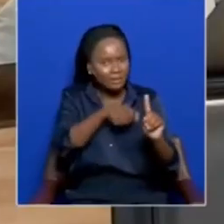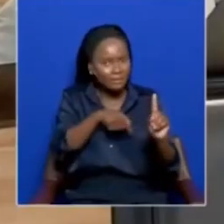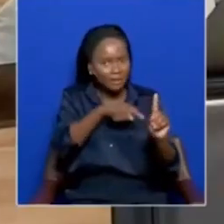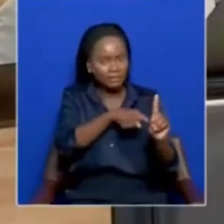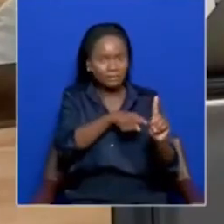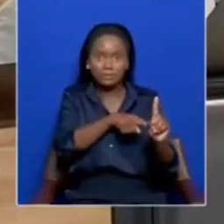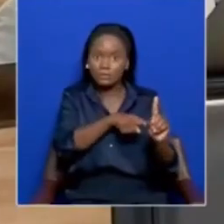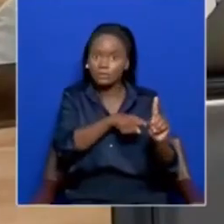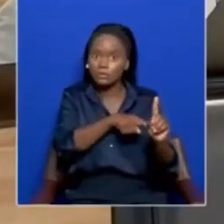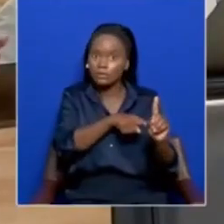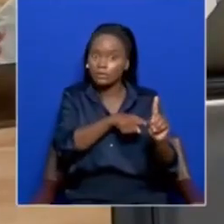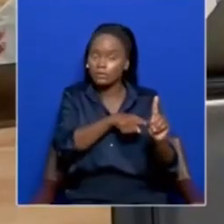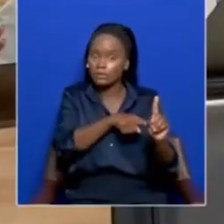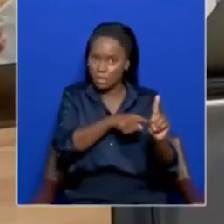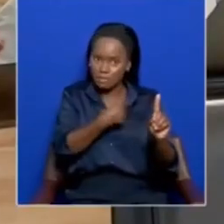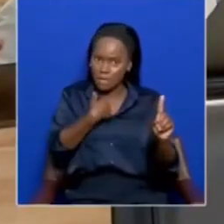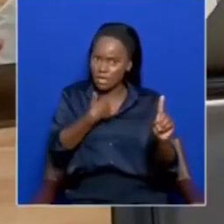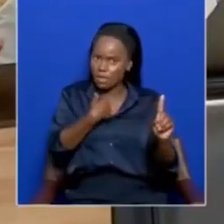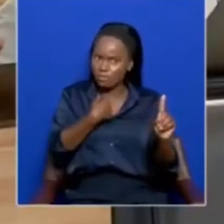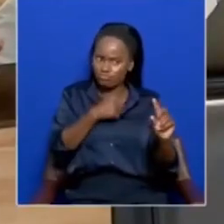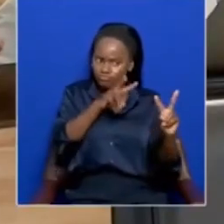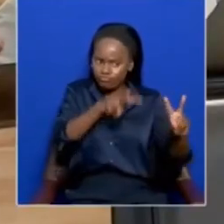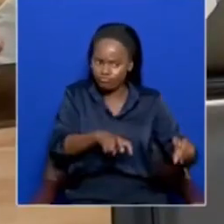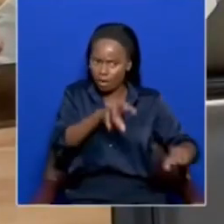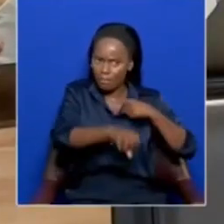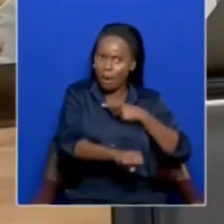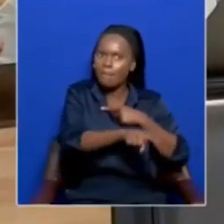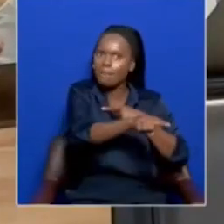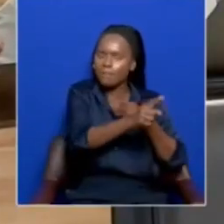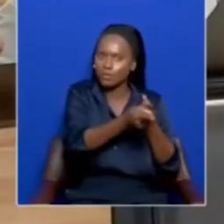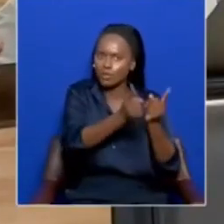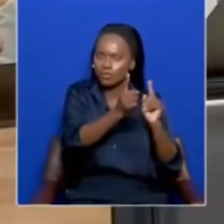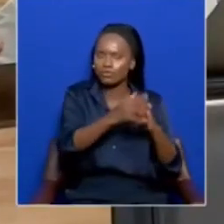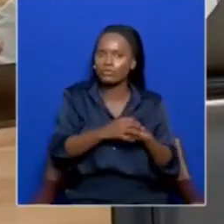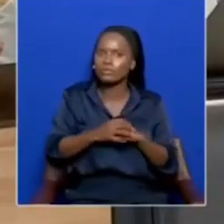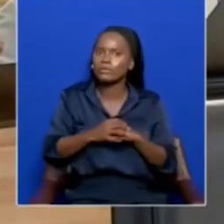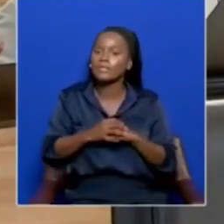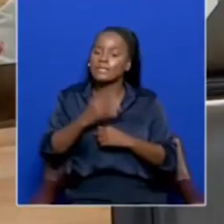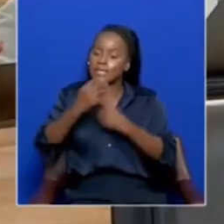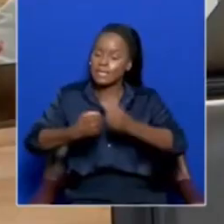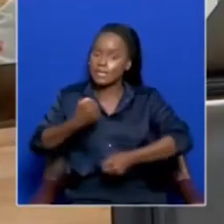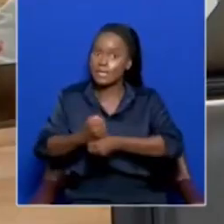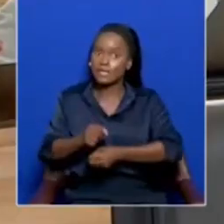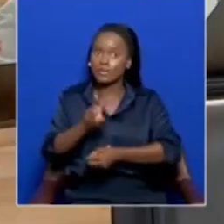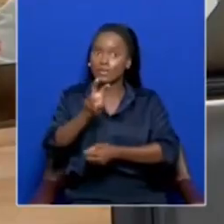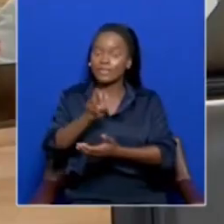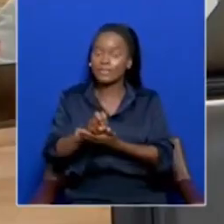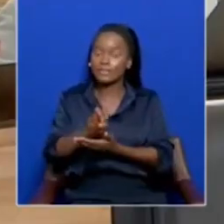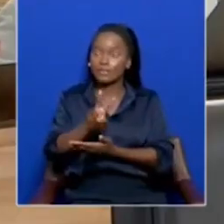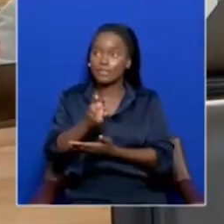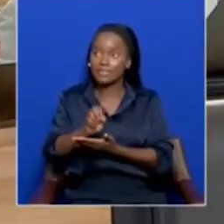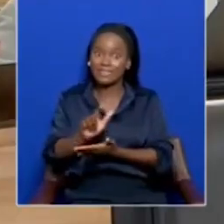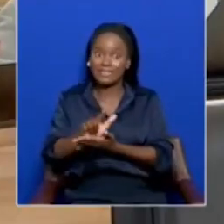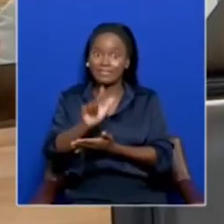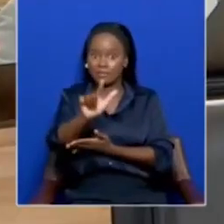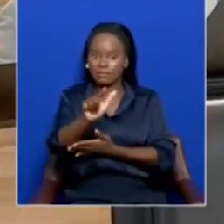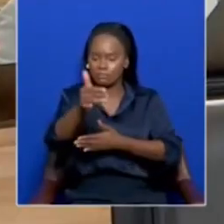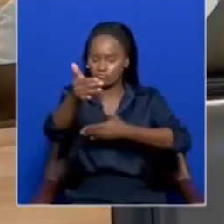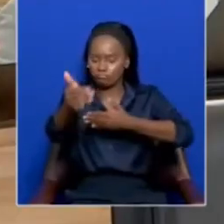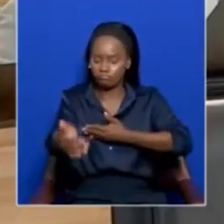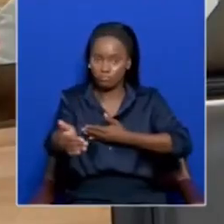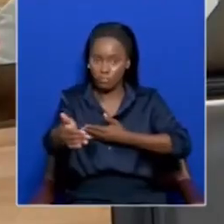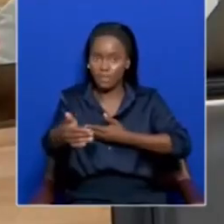also state that in 2017 alone, I arrested over 100 dangerous suspects